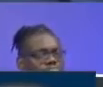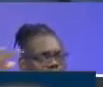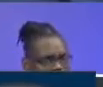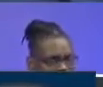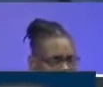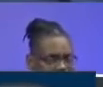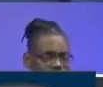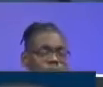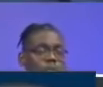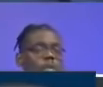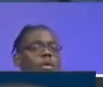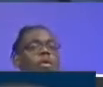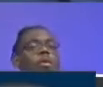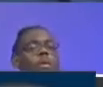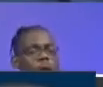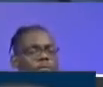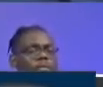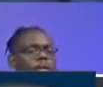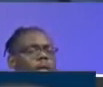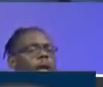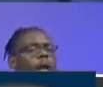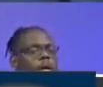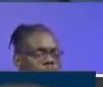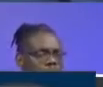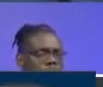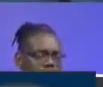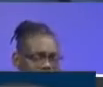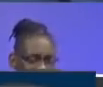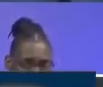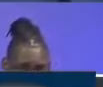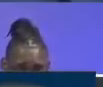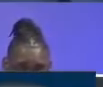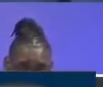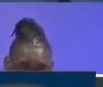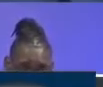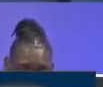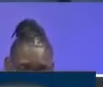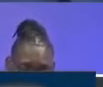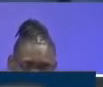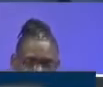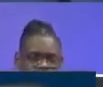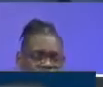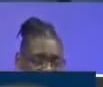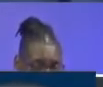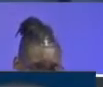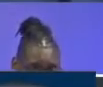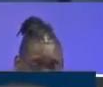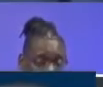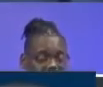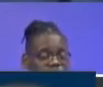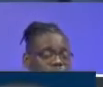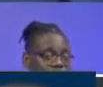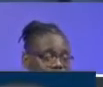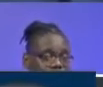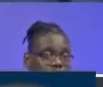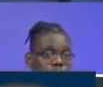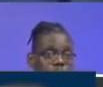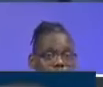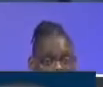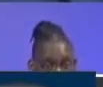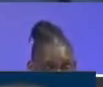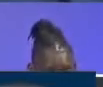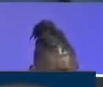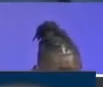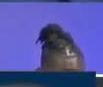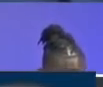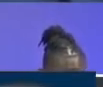list of approved vaccines for persons entering Trinidad and Tobago. So just to recap what I've just said, 2 new